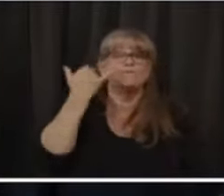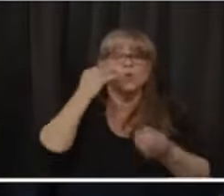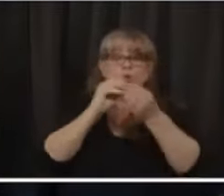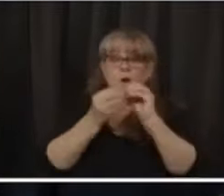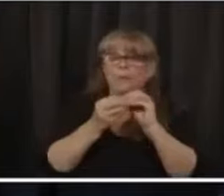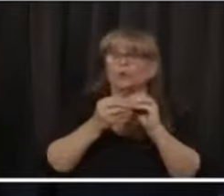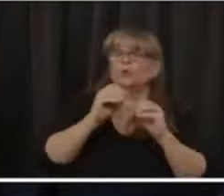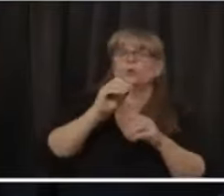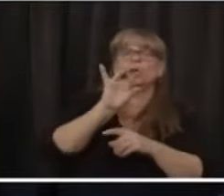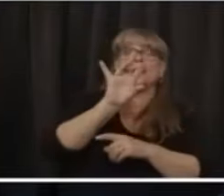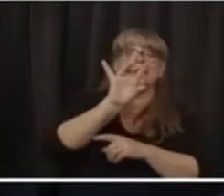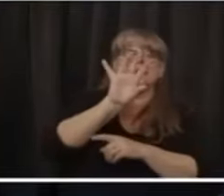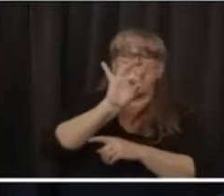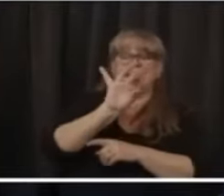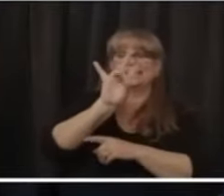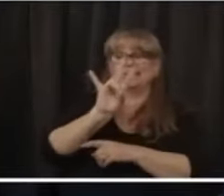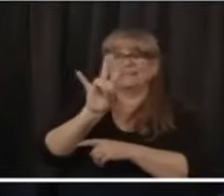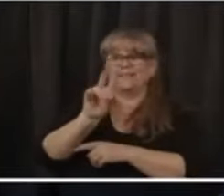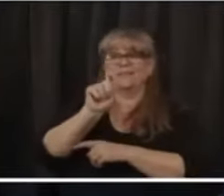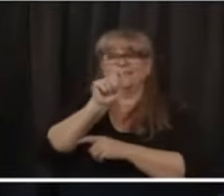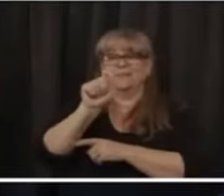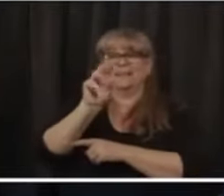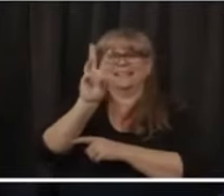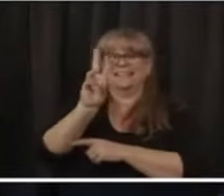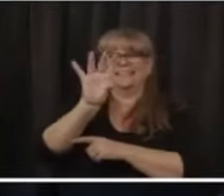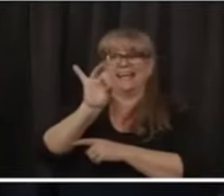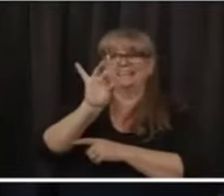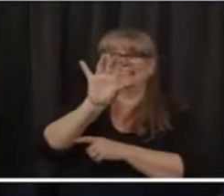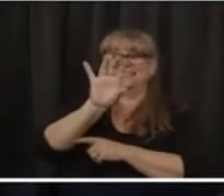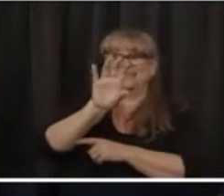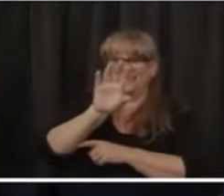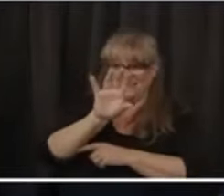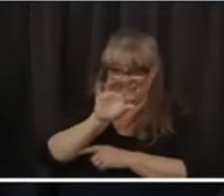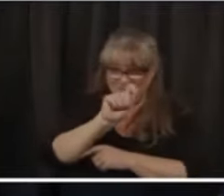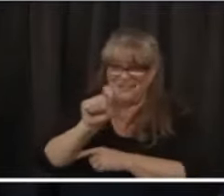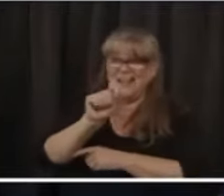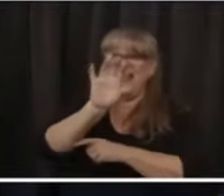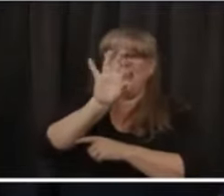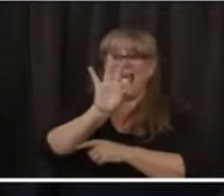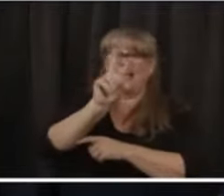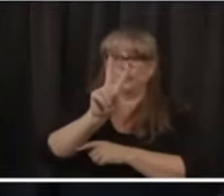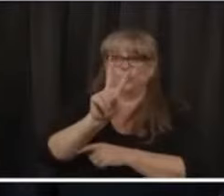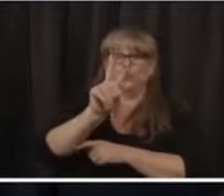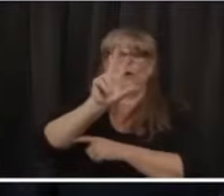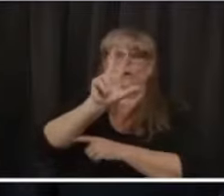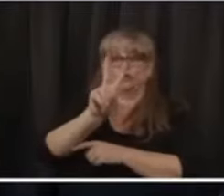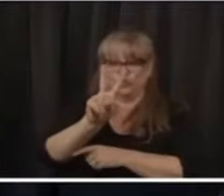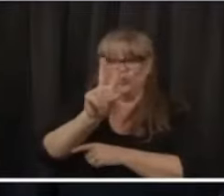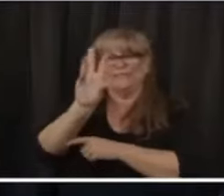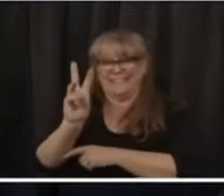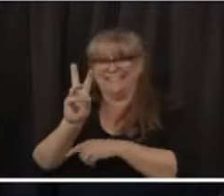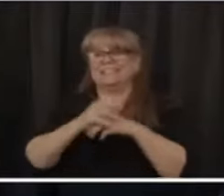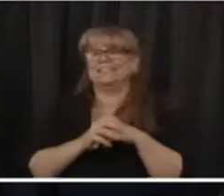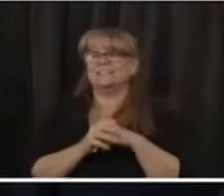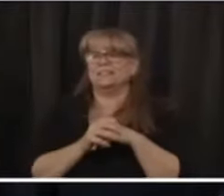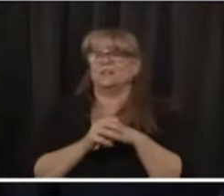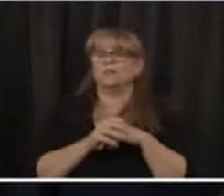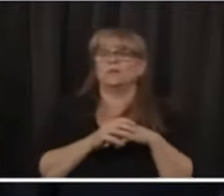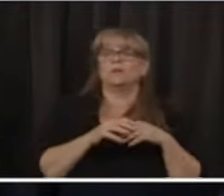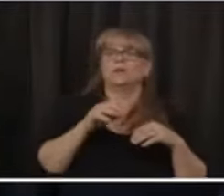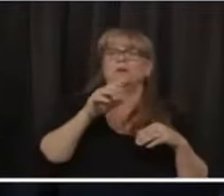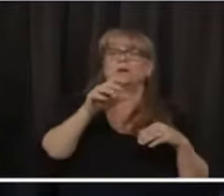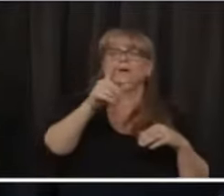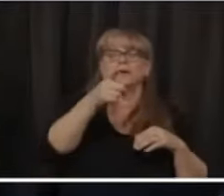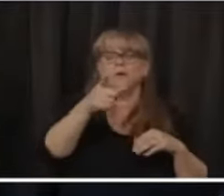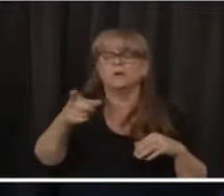877-268-2926. They can help you identify pharmacies near you, grocery stores, other places you can do it if you don't feel like going to one of the drive-through